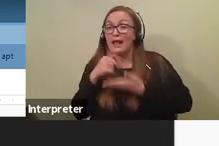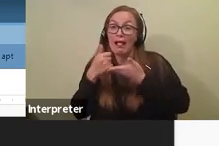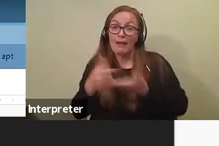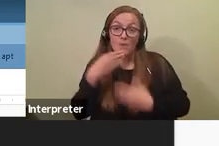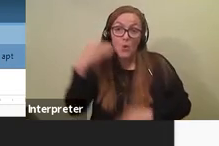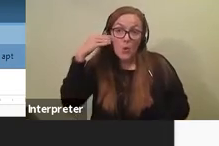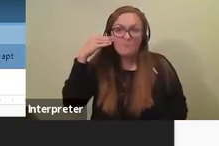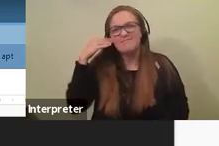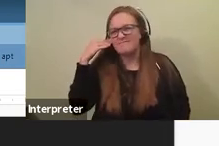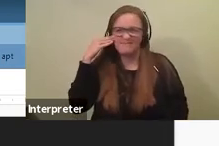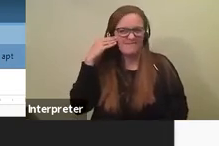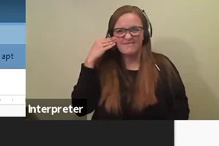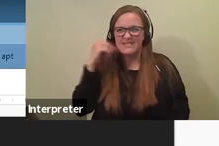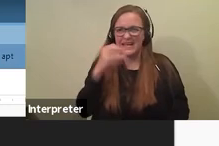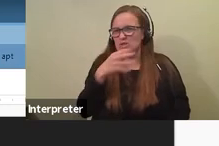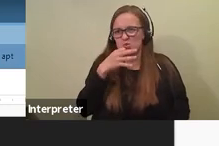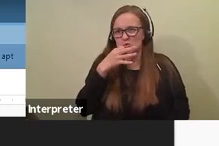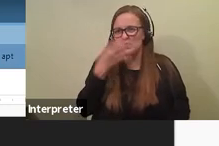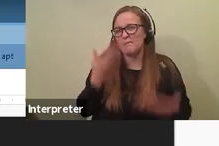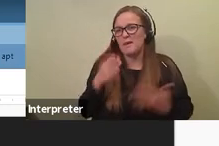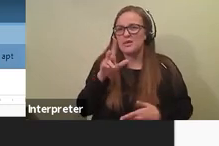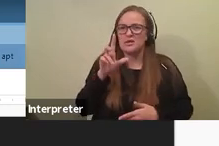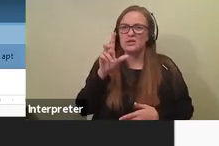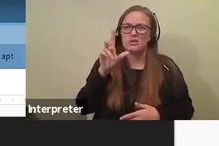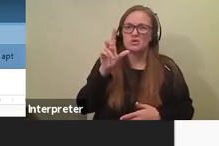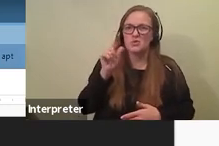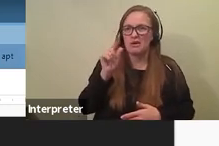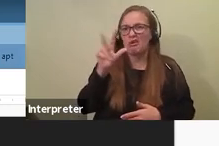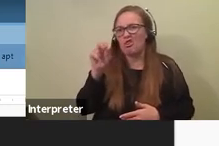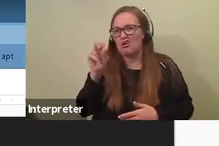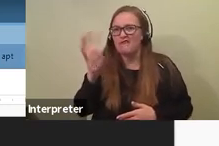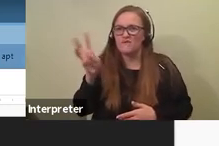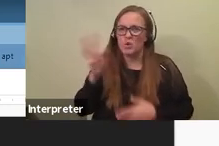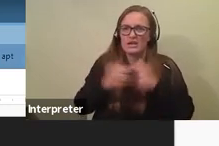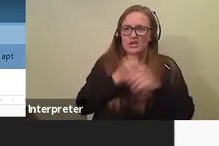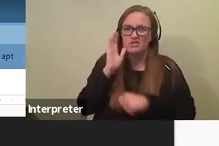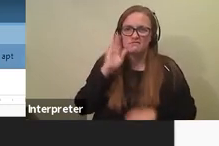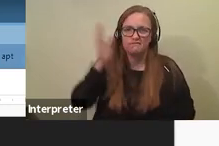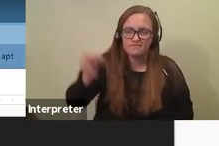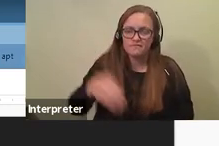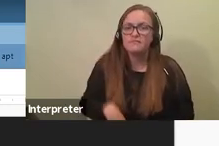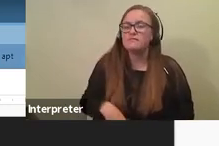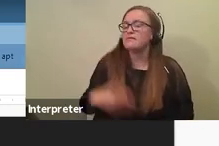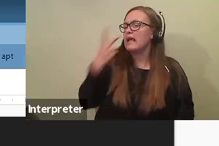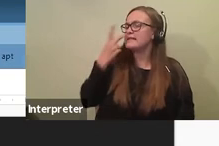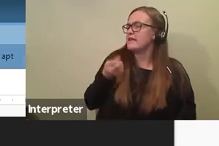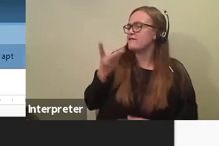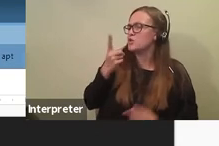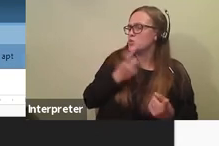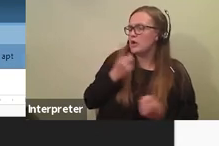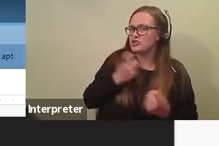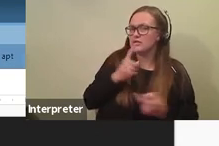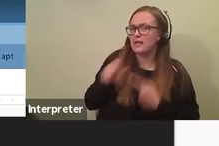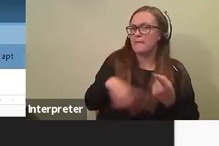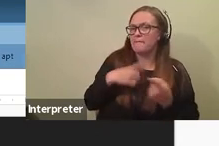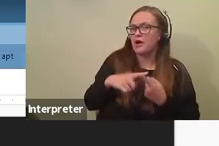like a few decades away once again. Interesting, thank you. And I do see we have a couple questions in the chat that pertain to robotics. So first